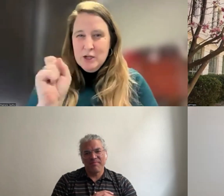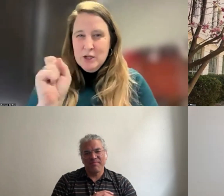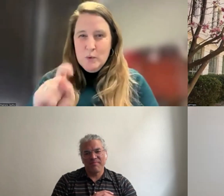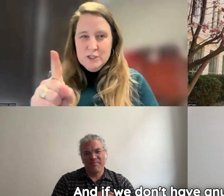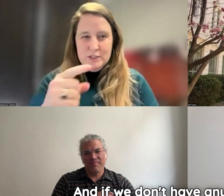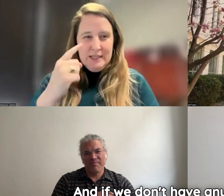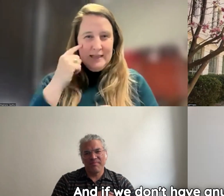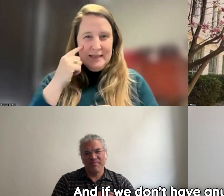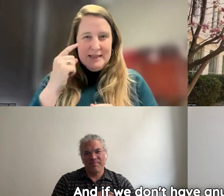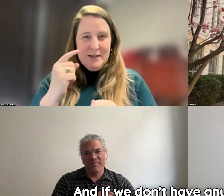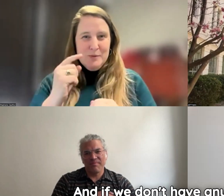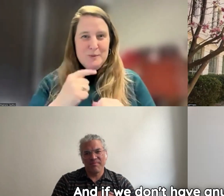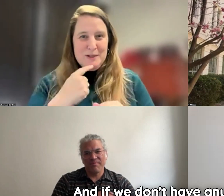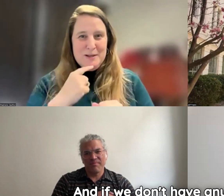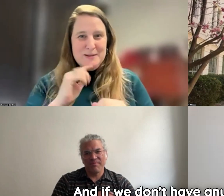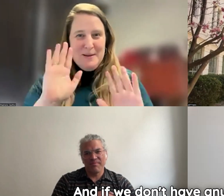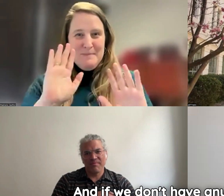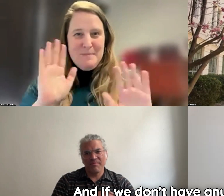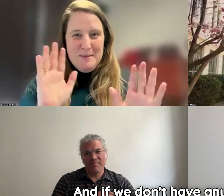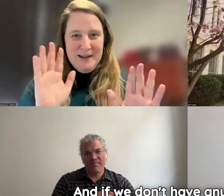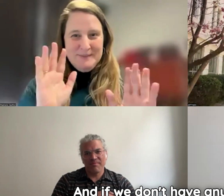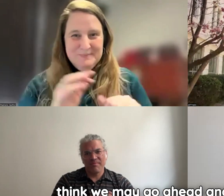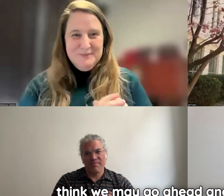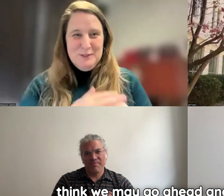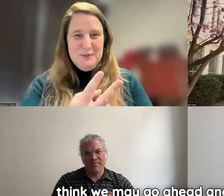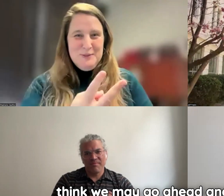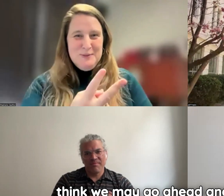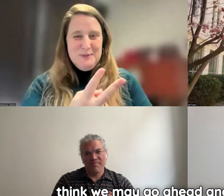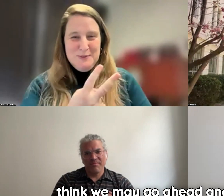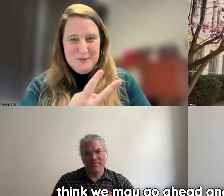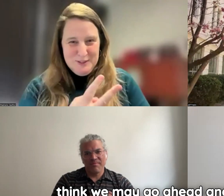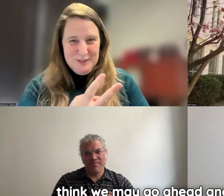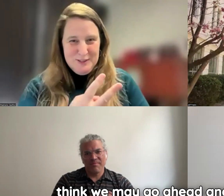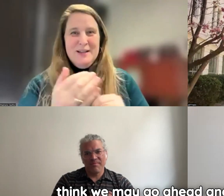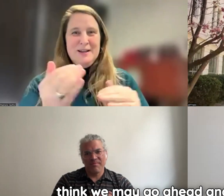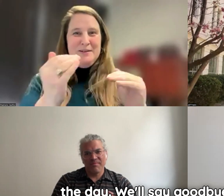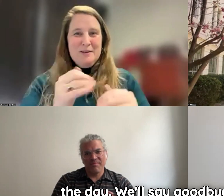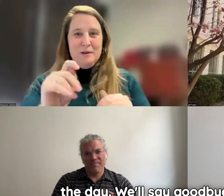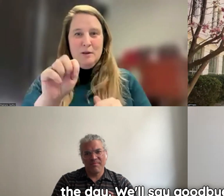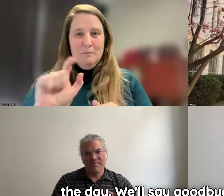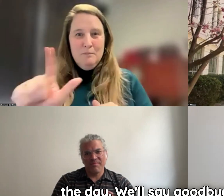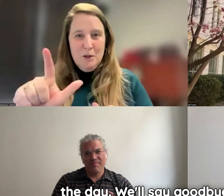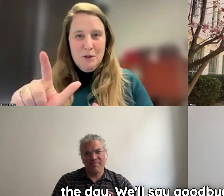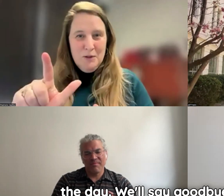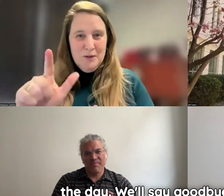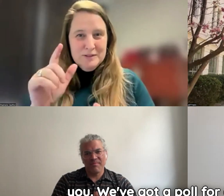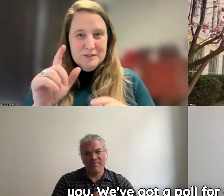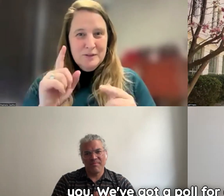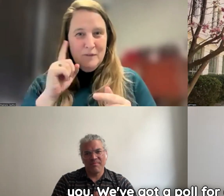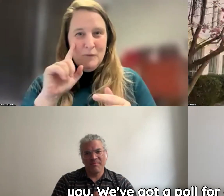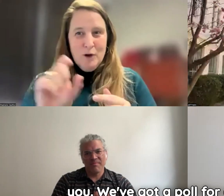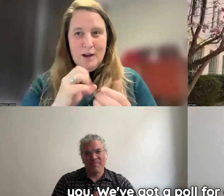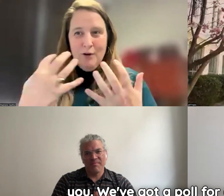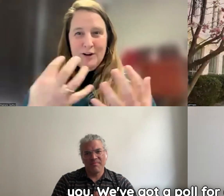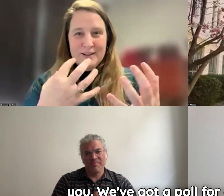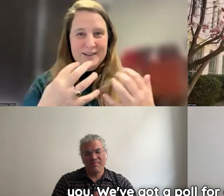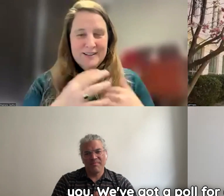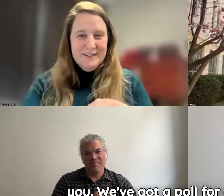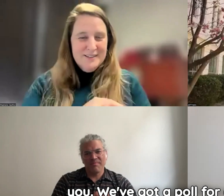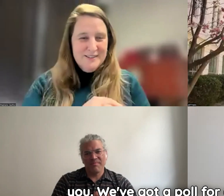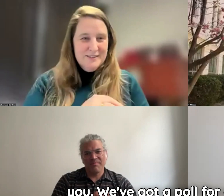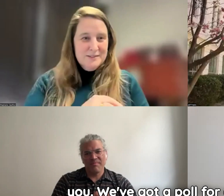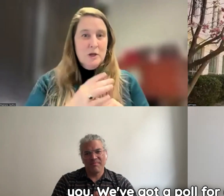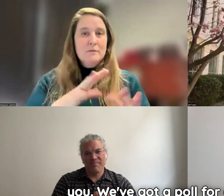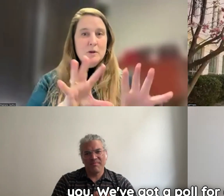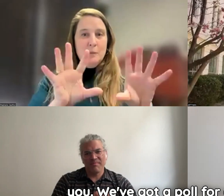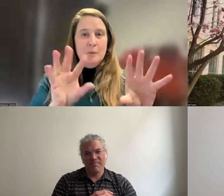much. And if we don't have any questions, I think we may go ahead and wrap it up for the day. We'll say goodbye to the two of you. We've got a poll